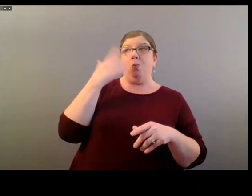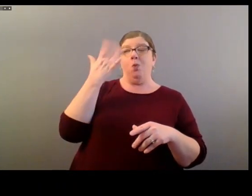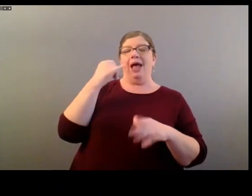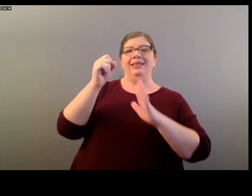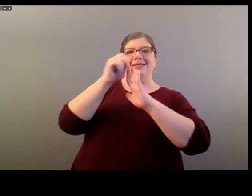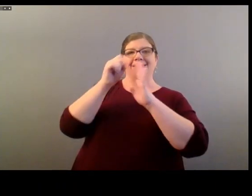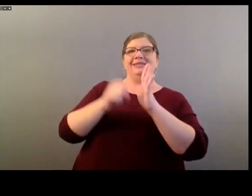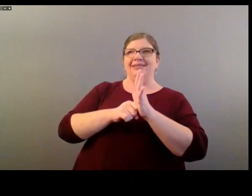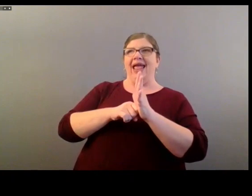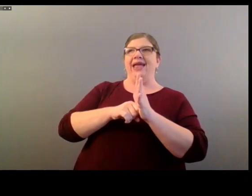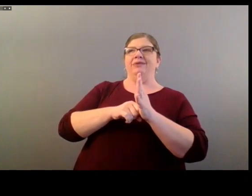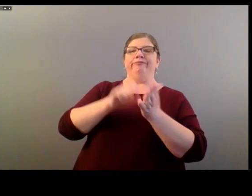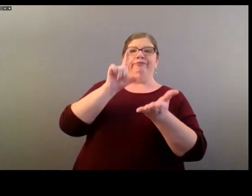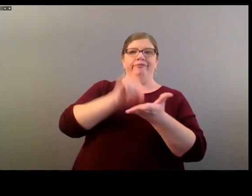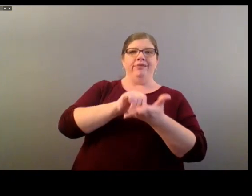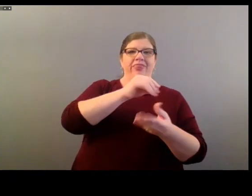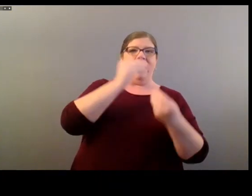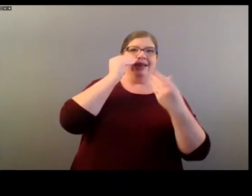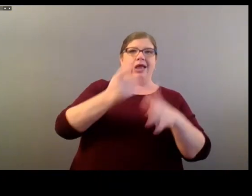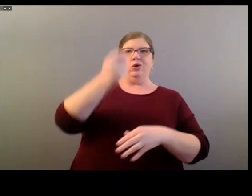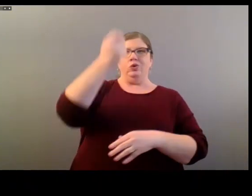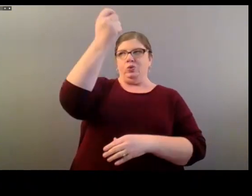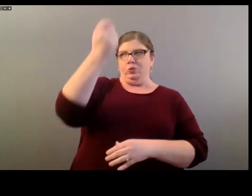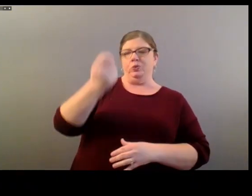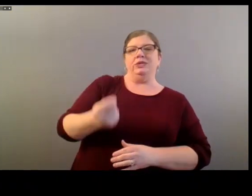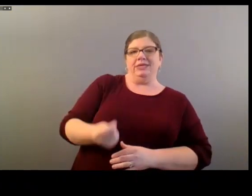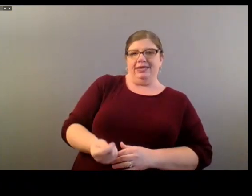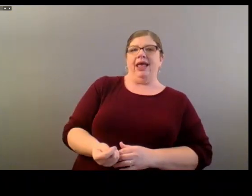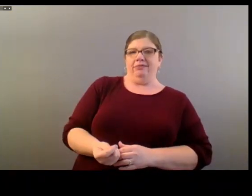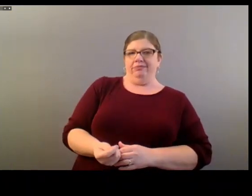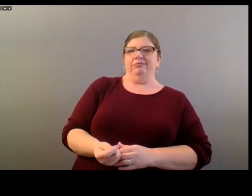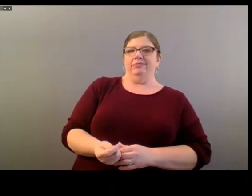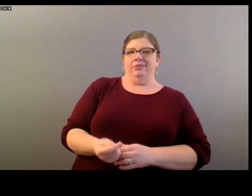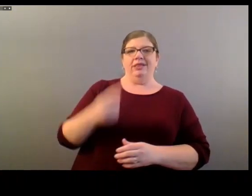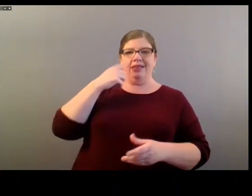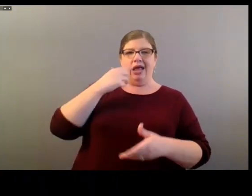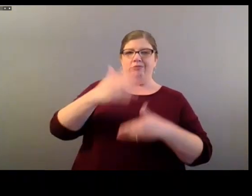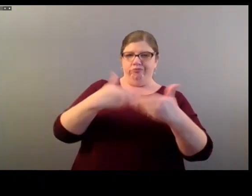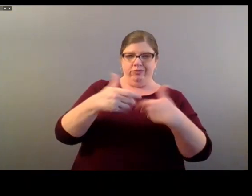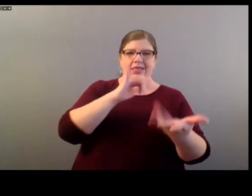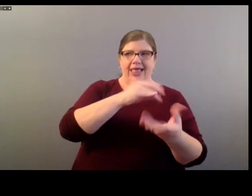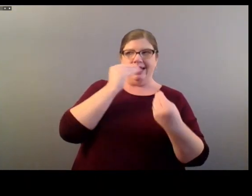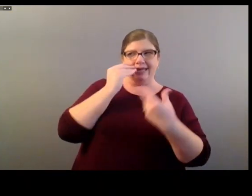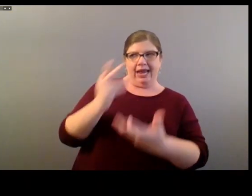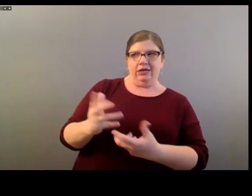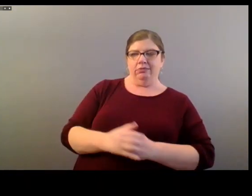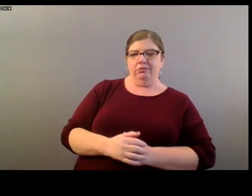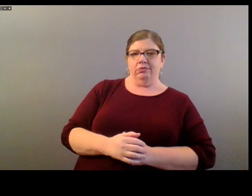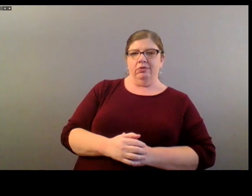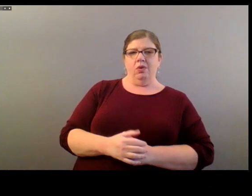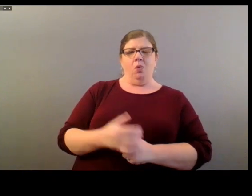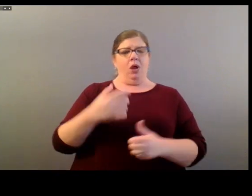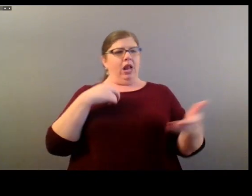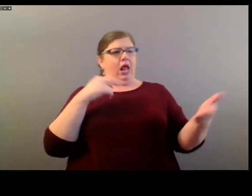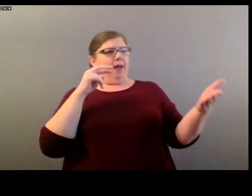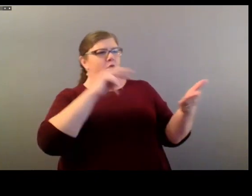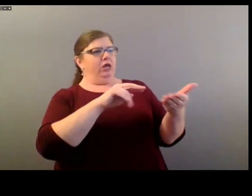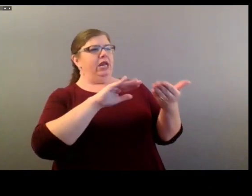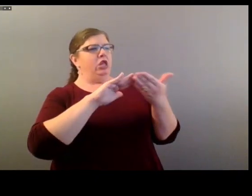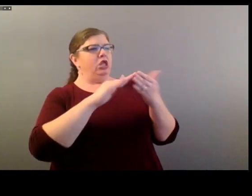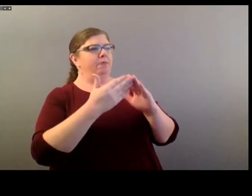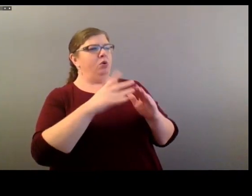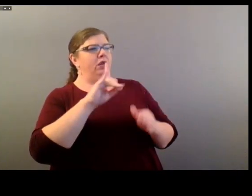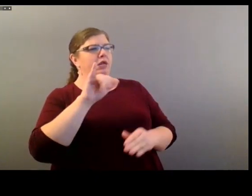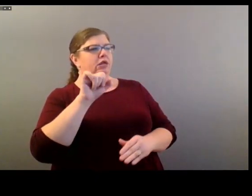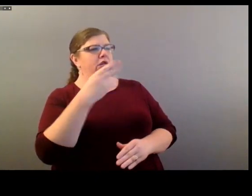that data on a every Tuesday basis. Well, I'm looking at the community dashboard, I guess, which